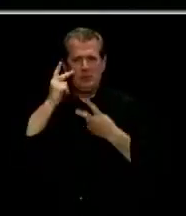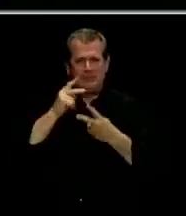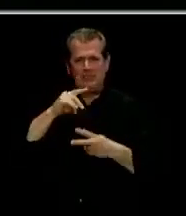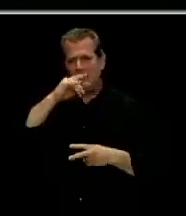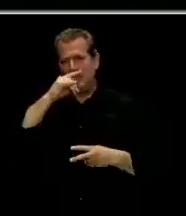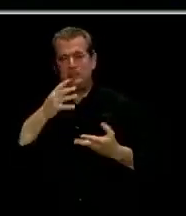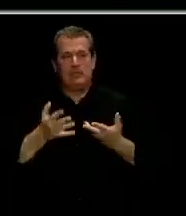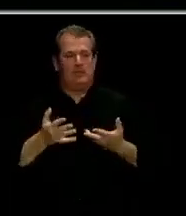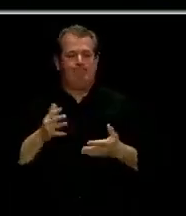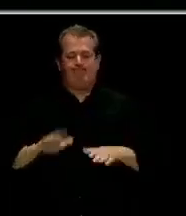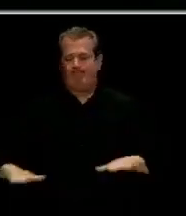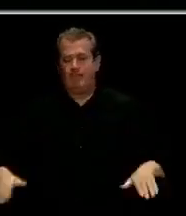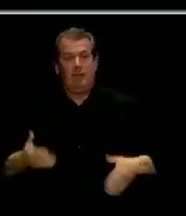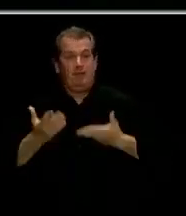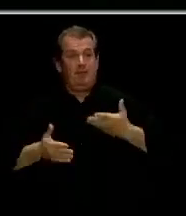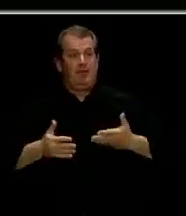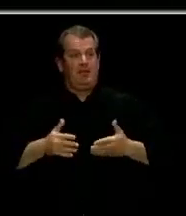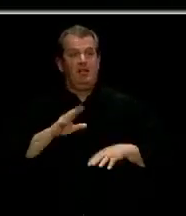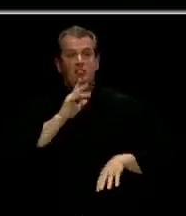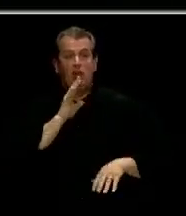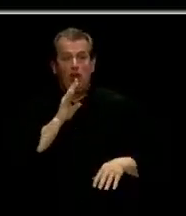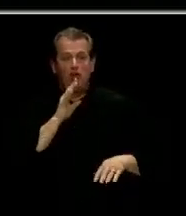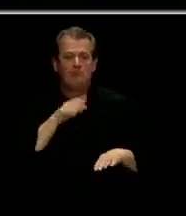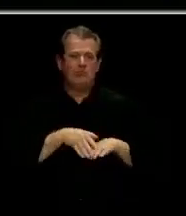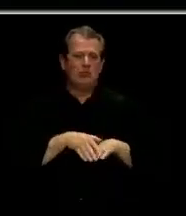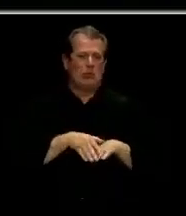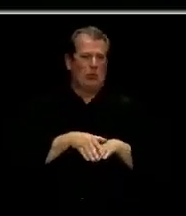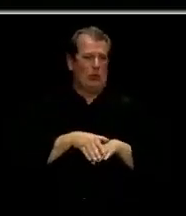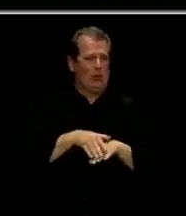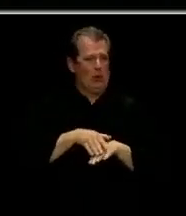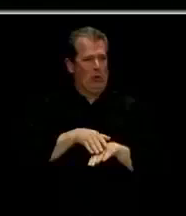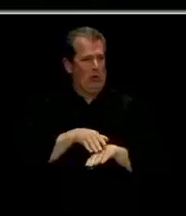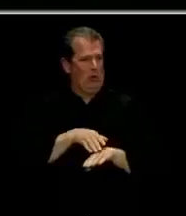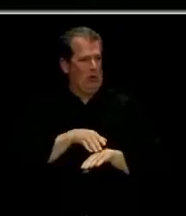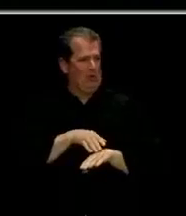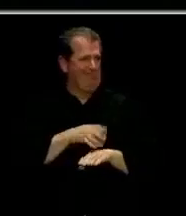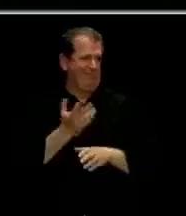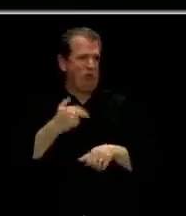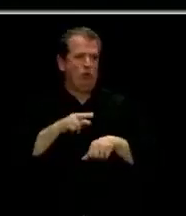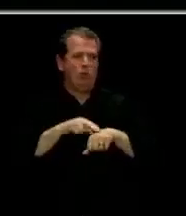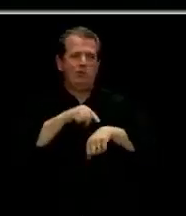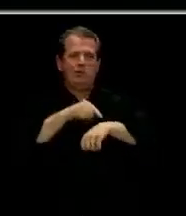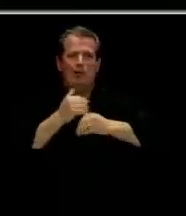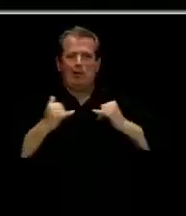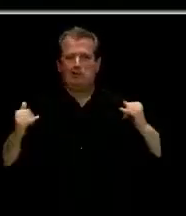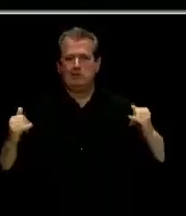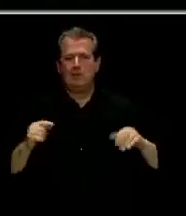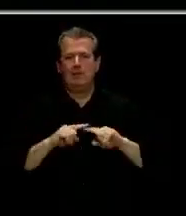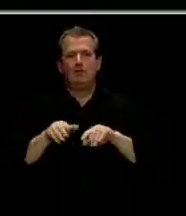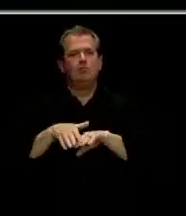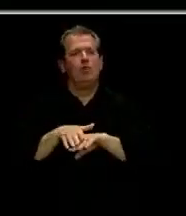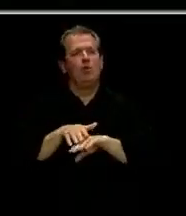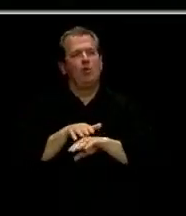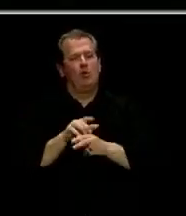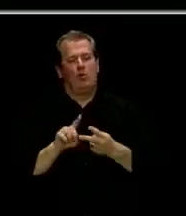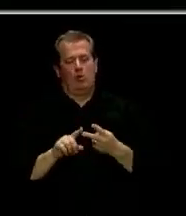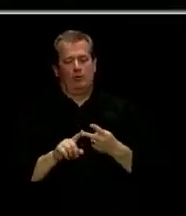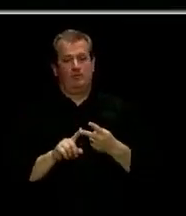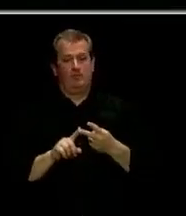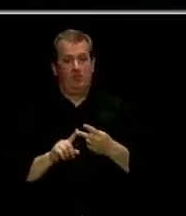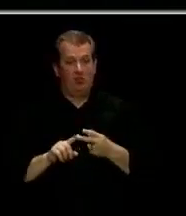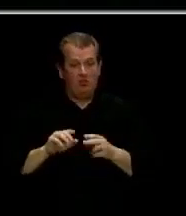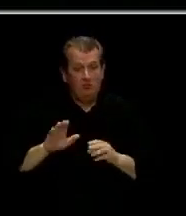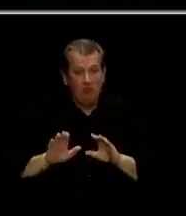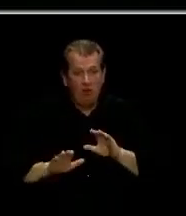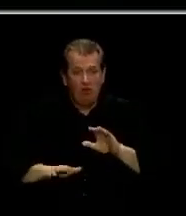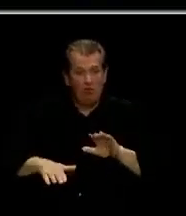slow to speak, just compared to whatever the typical timelines are, or they're slow to crawl, or